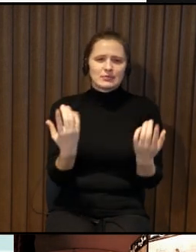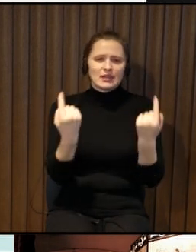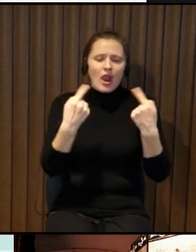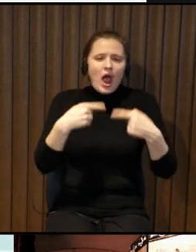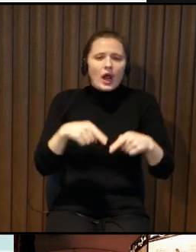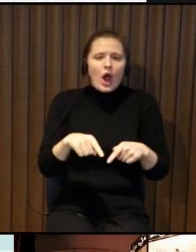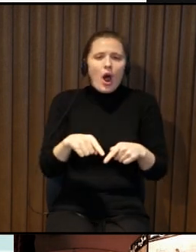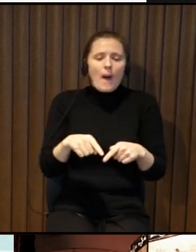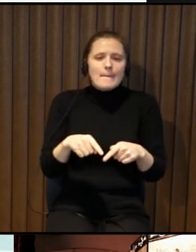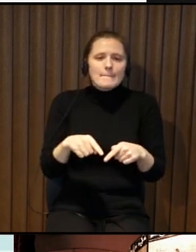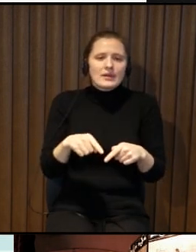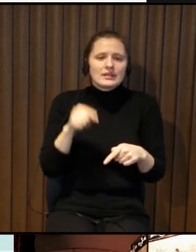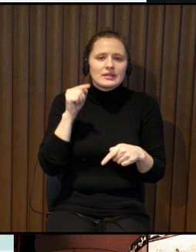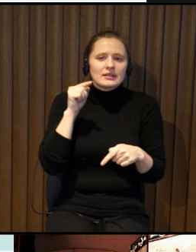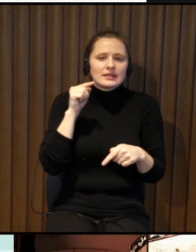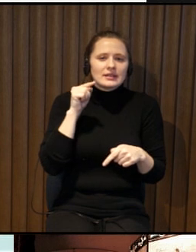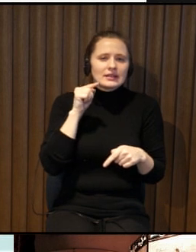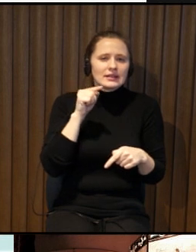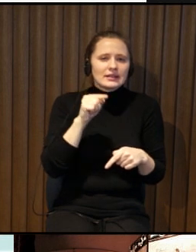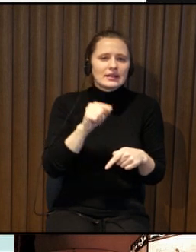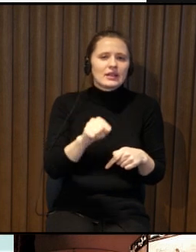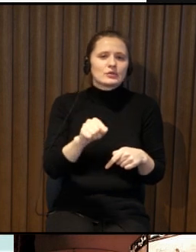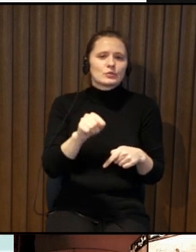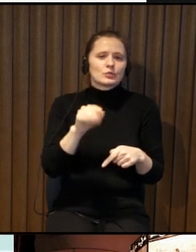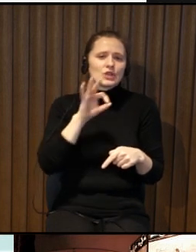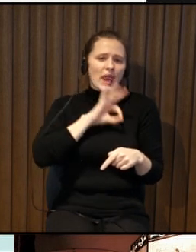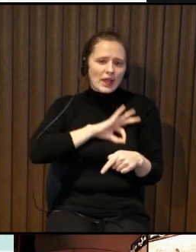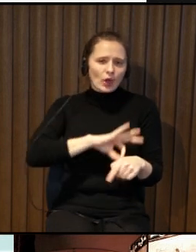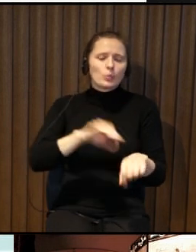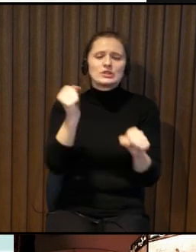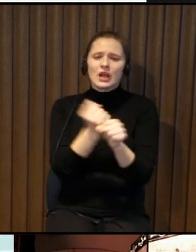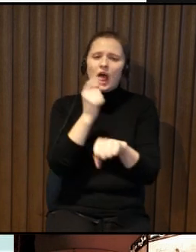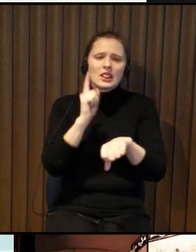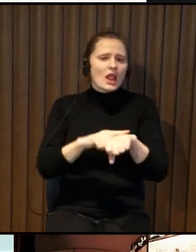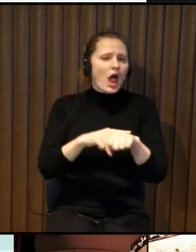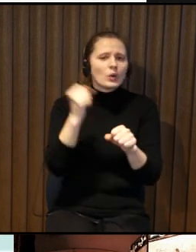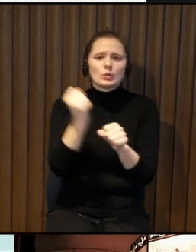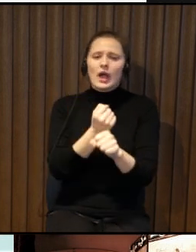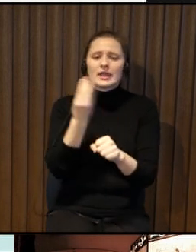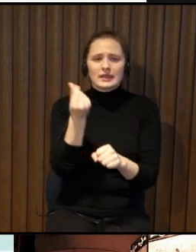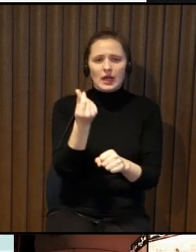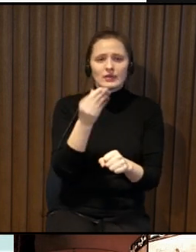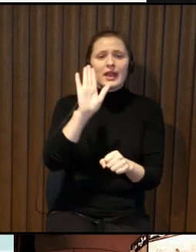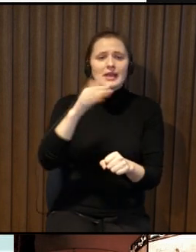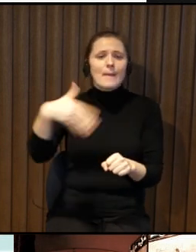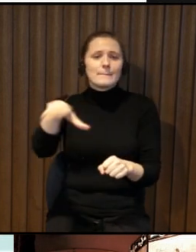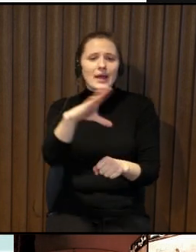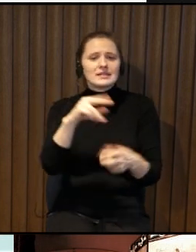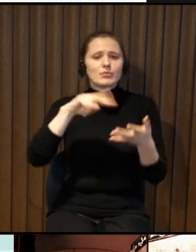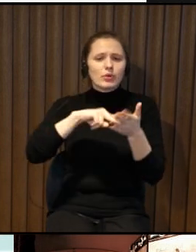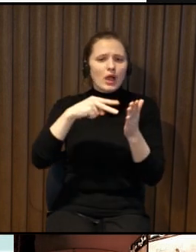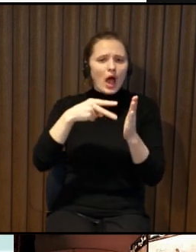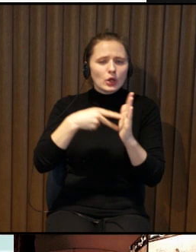us time and money. When we plan only for the center, we need to spend more on training, helping,